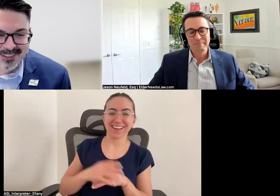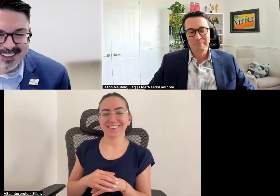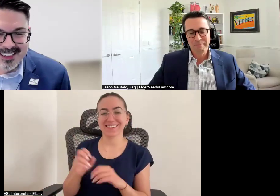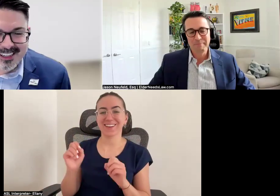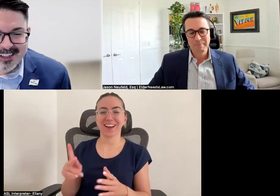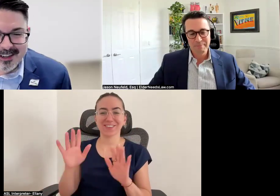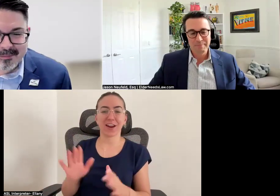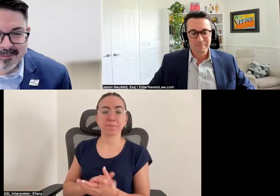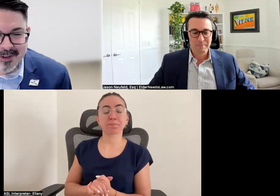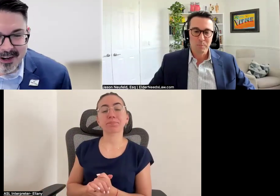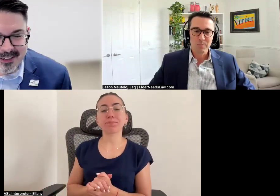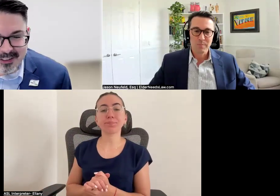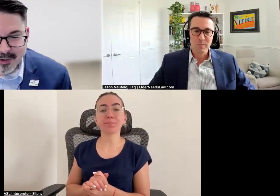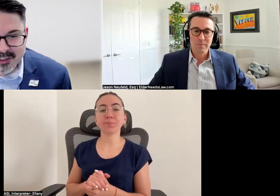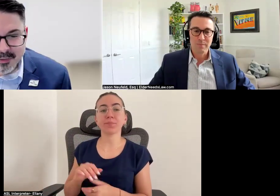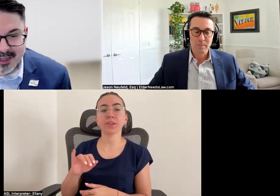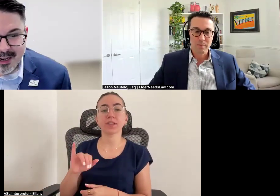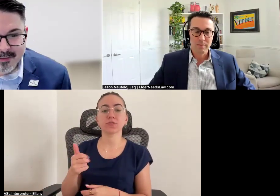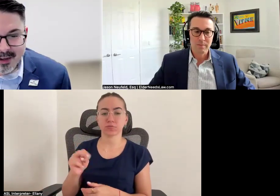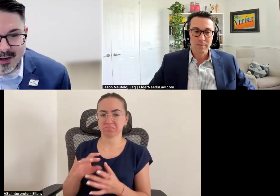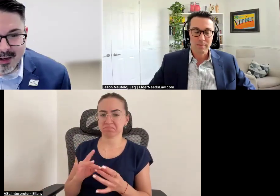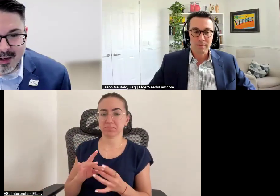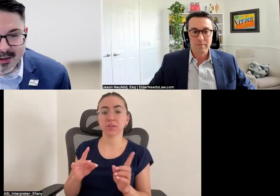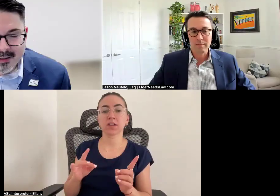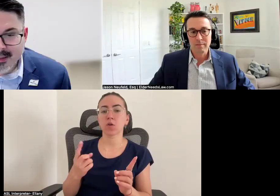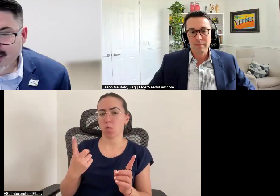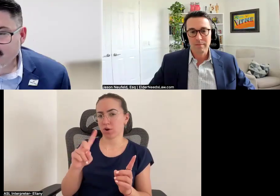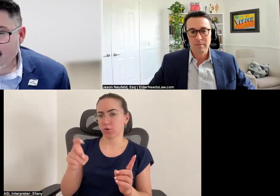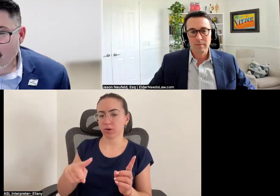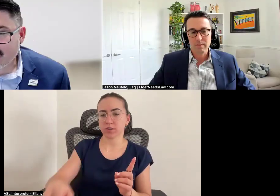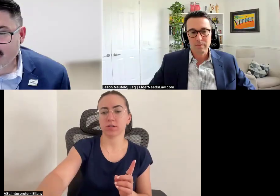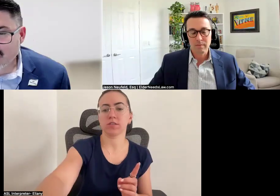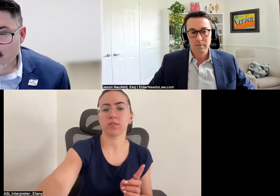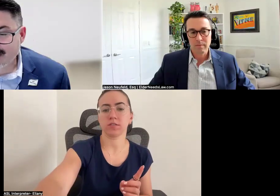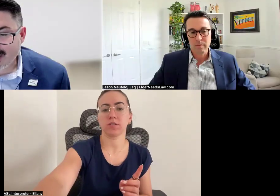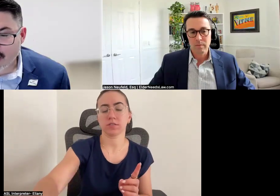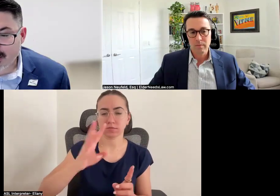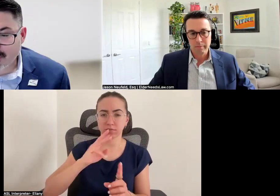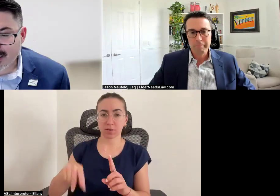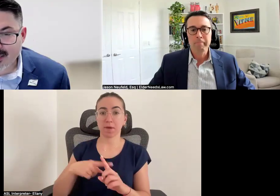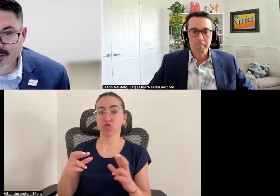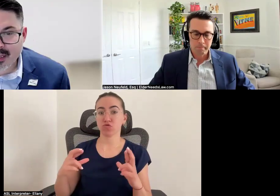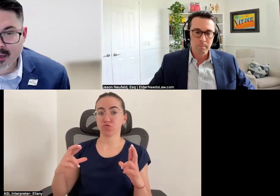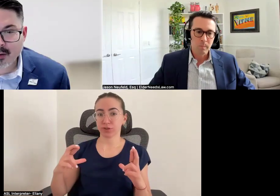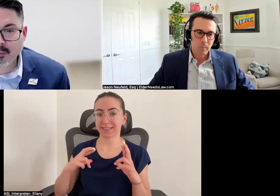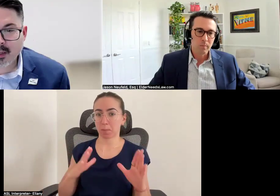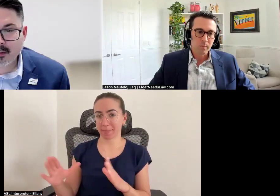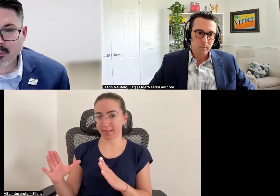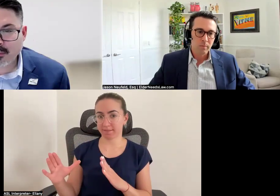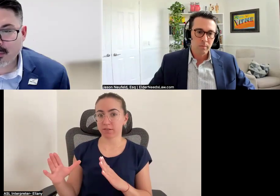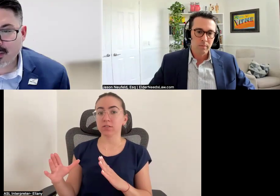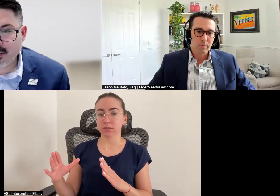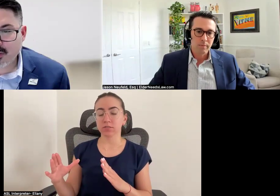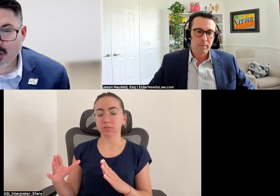great. awesome. All right, here's a question we have. Let's talk about when it comes to retirement plans